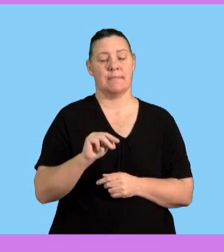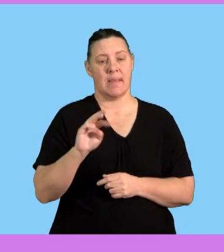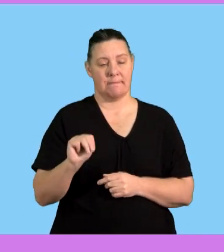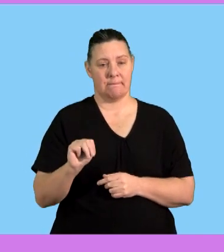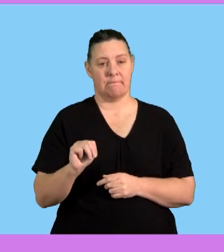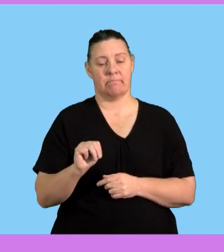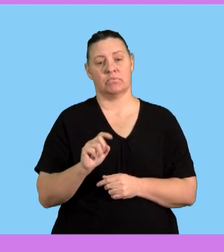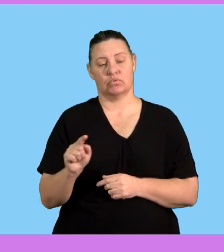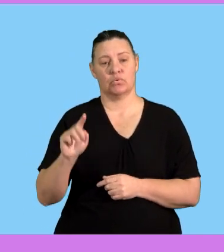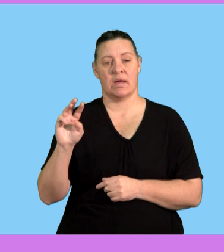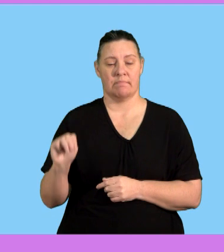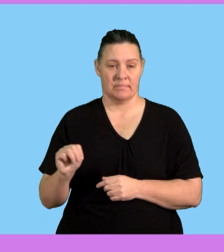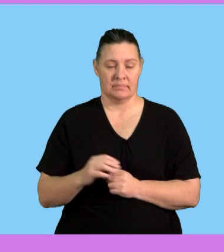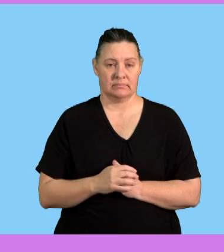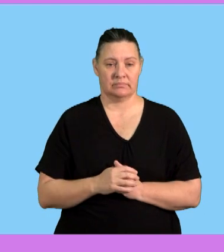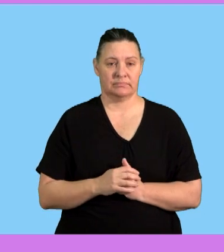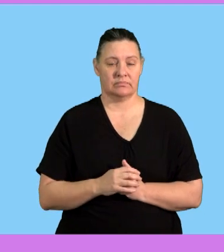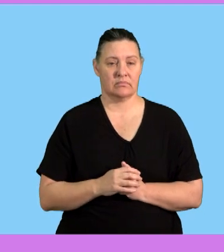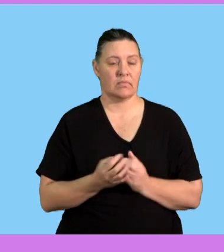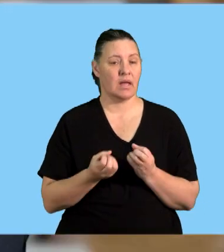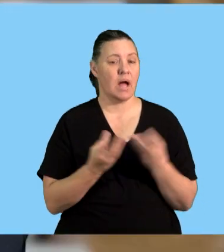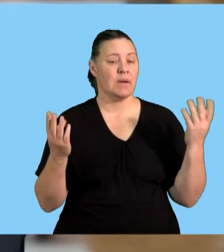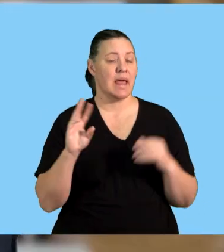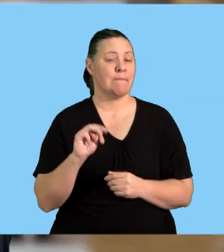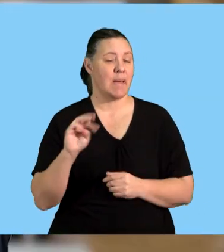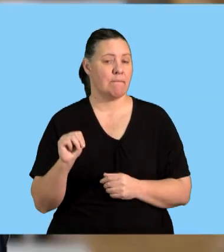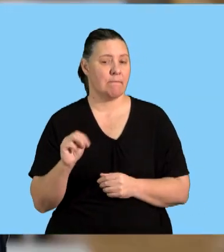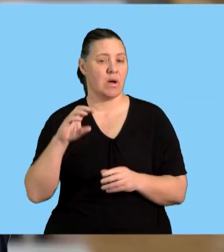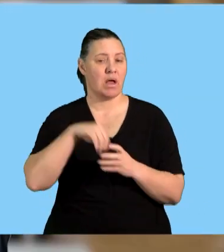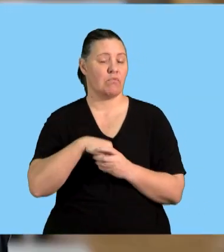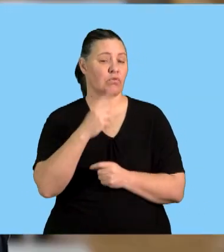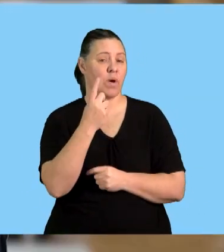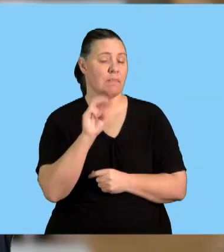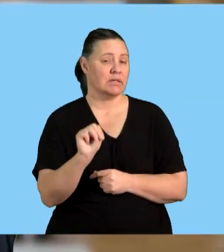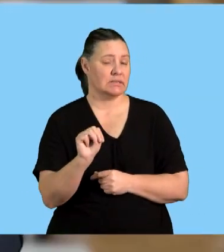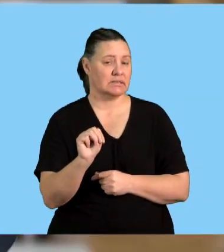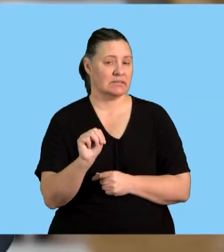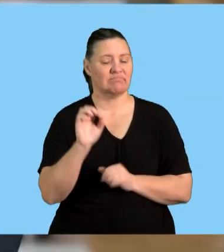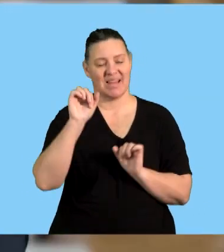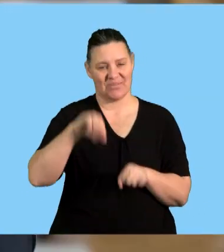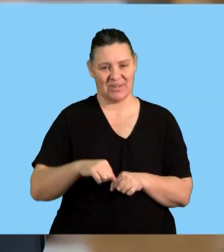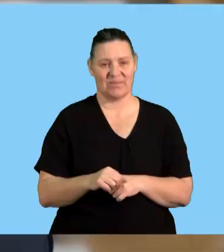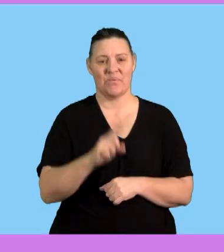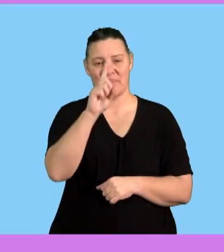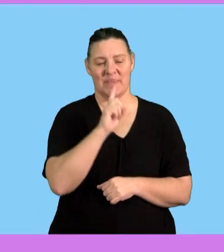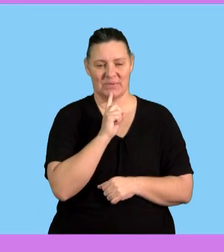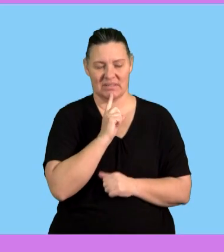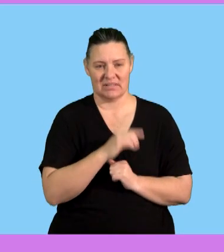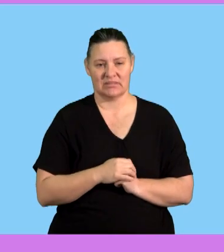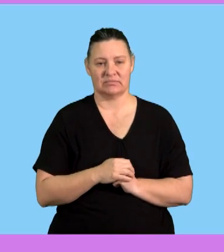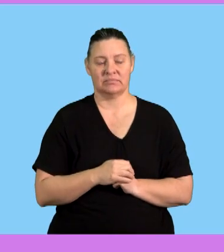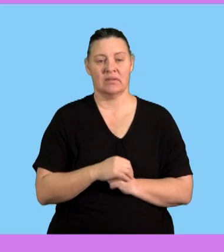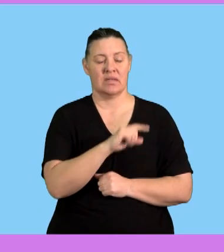to meters. Right, quick question, how many millimeters in 1 meter? I agree with you, that's 1,000. So